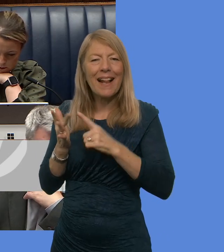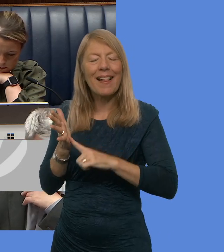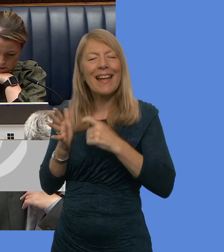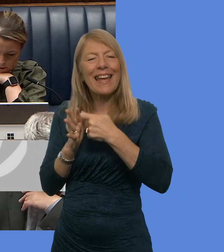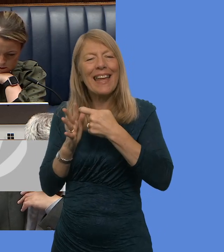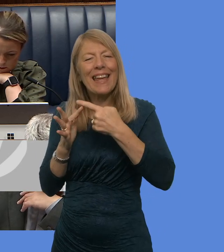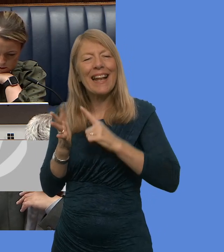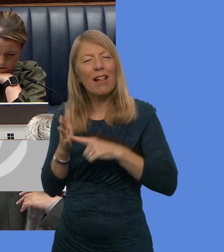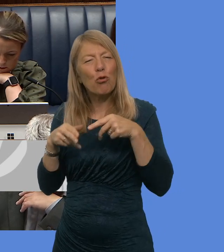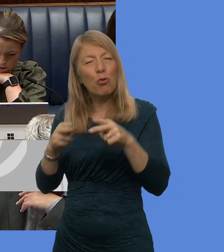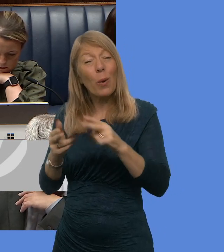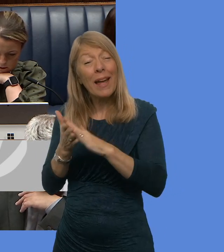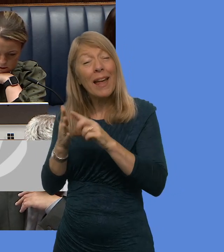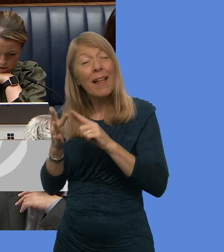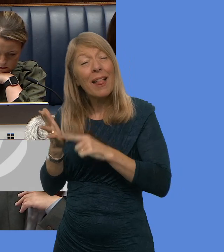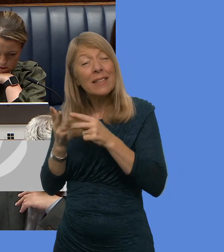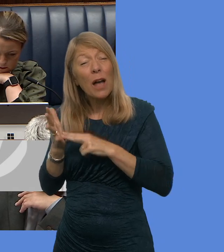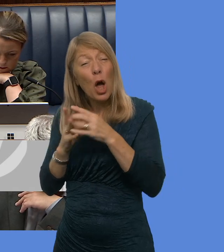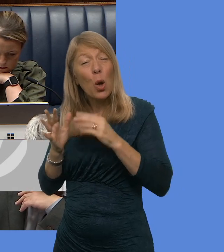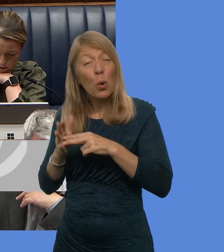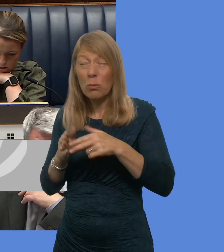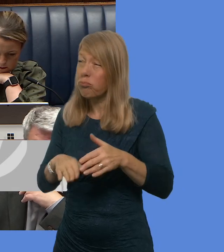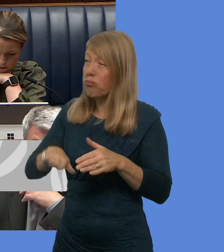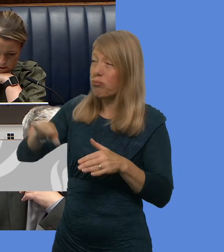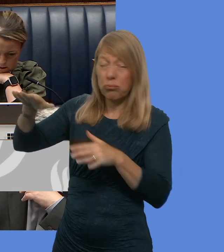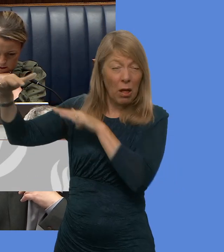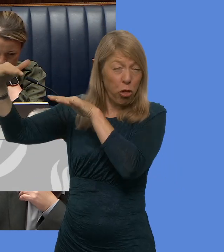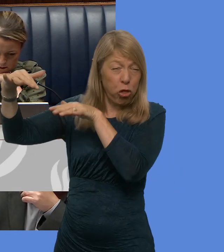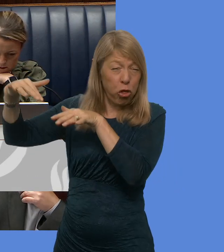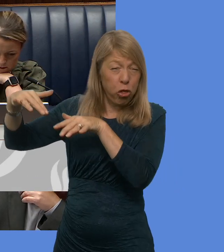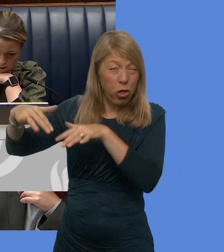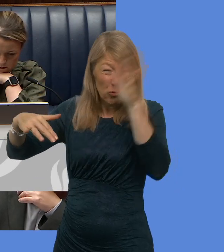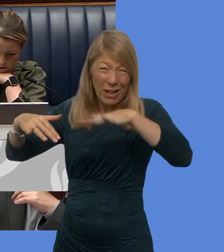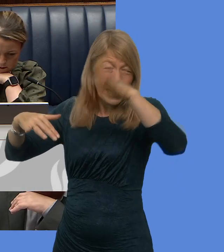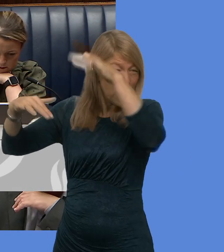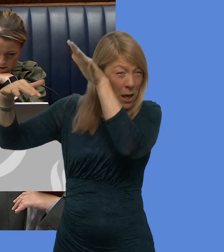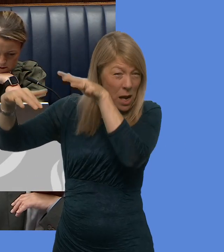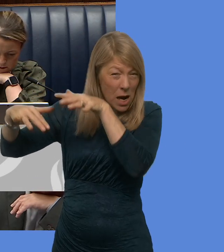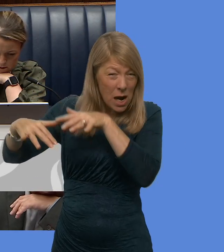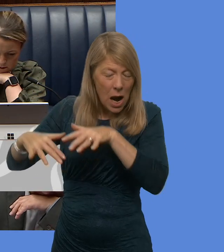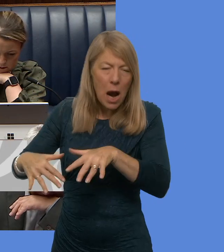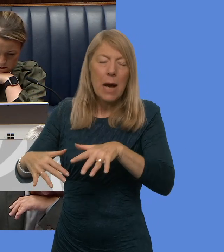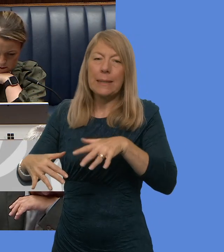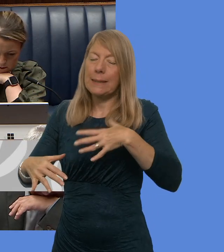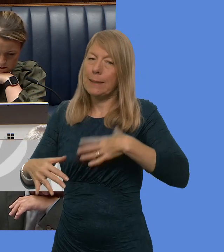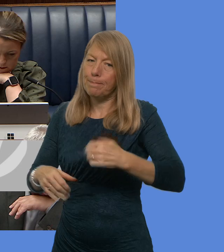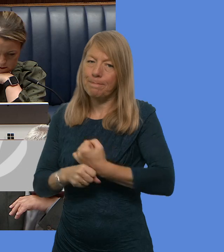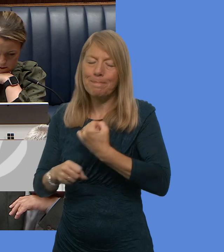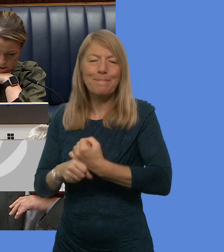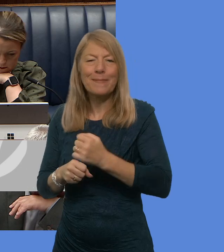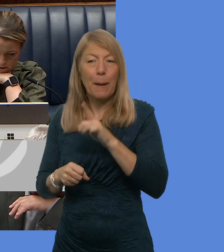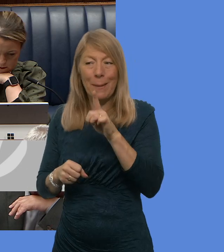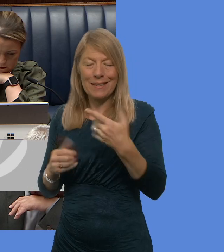complex solution, as the embankment to either side has become unstable, and therefore this will take additional time to be